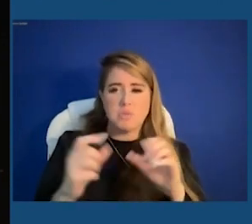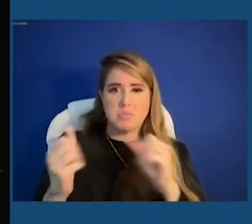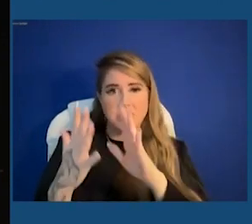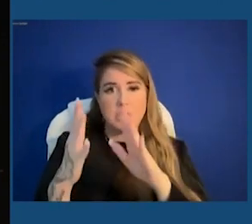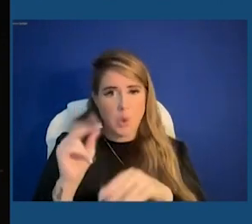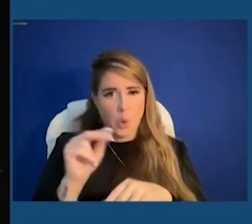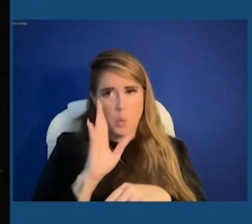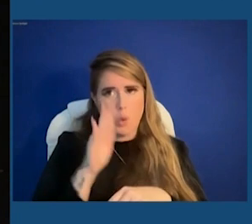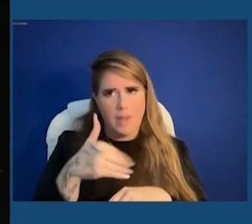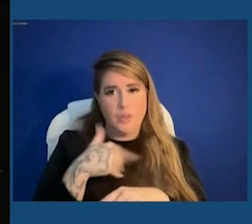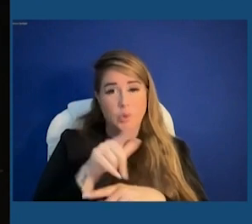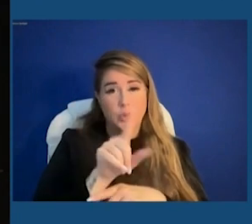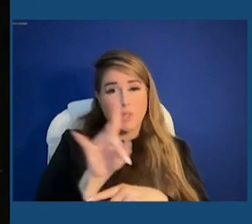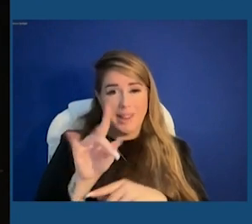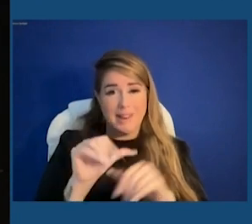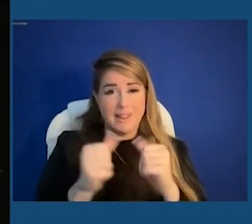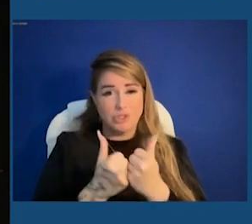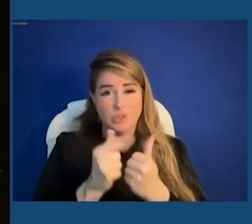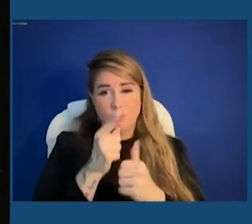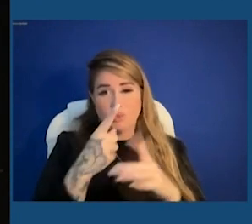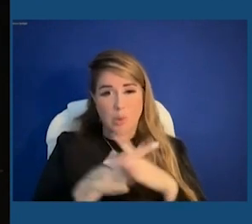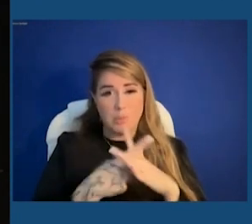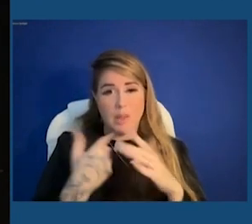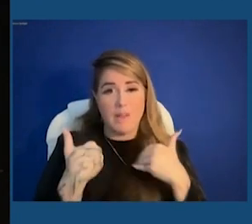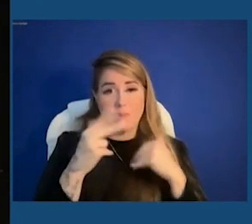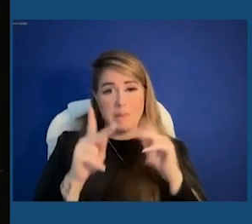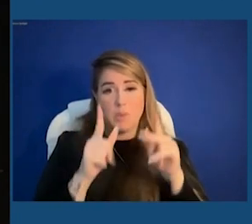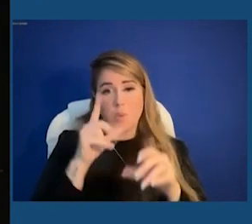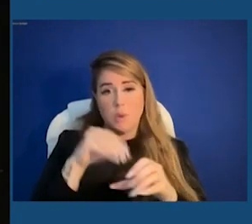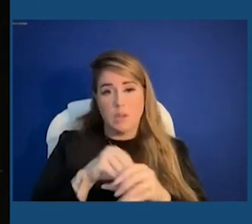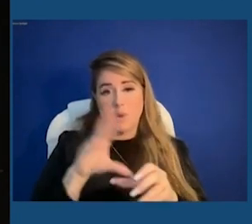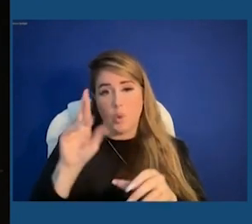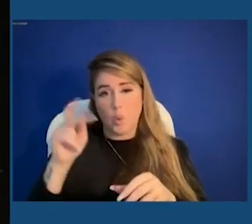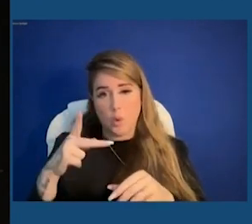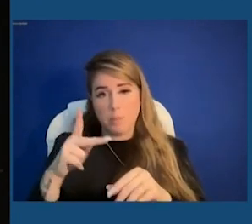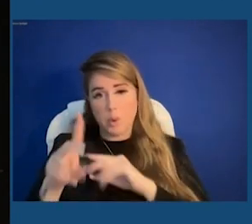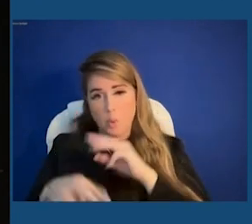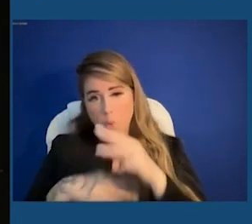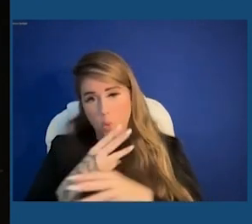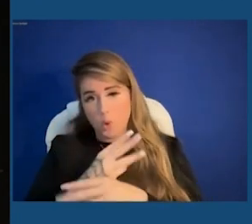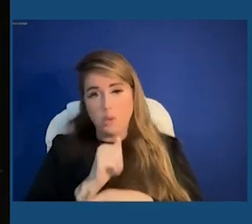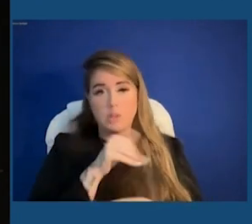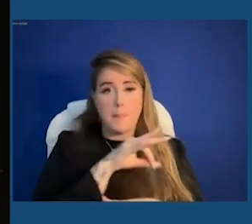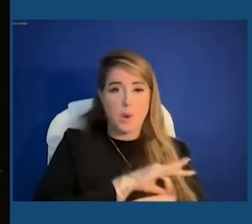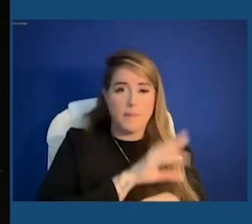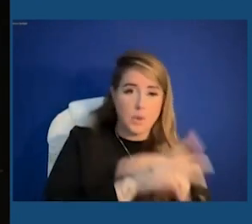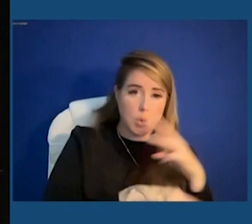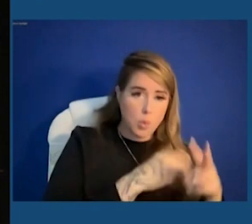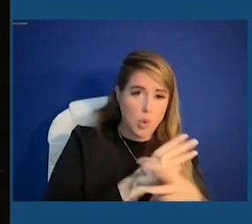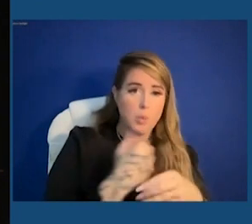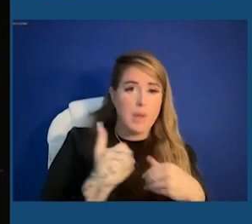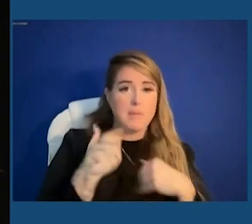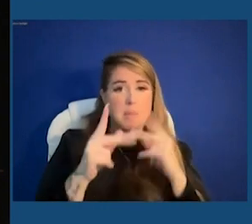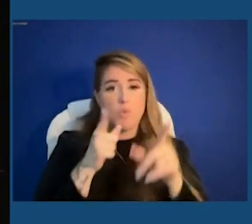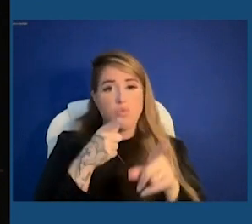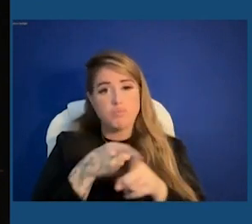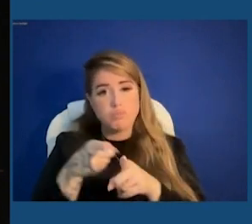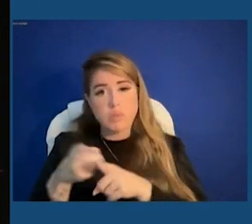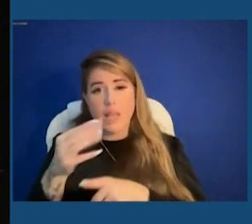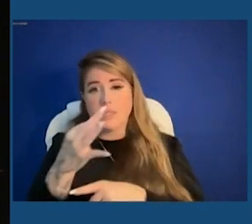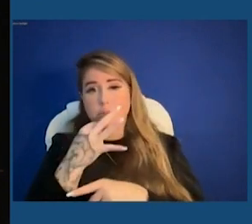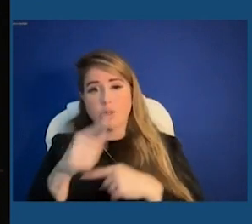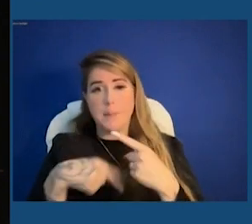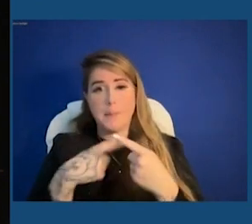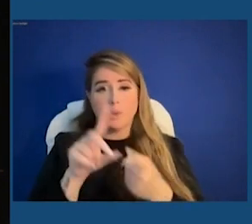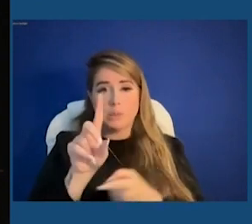agencies coming together. We have people from corporate world. We have people from the nonprofit world. We have people from that have expertises in domestic violence. We have